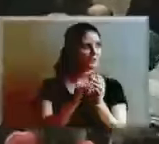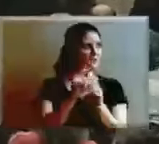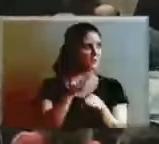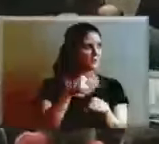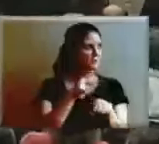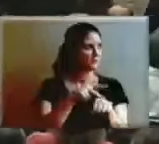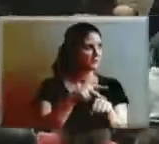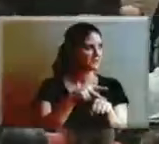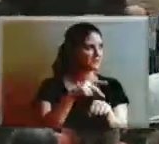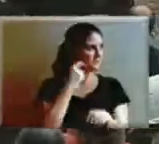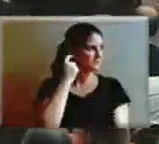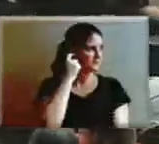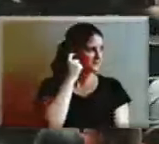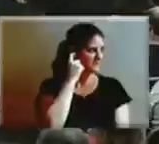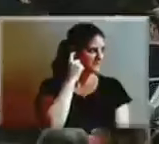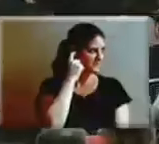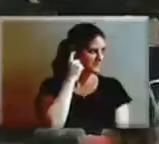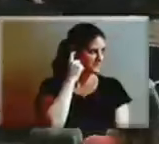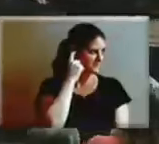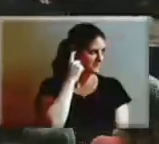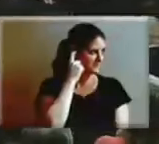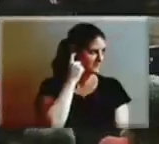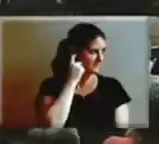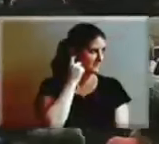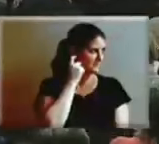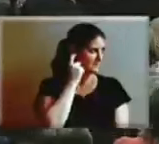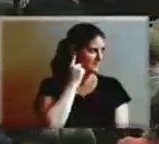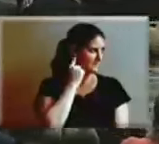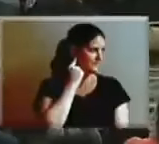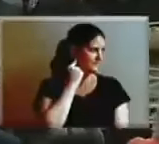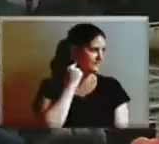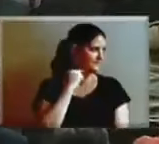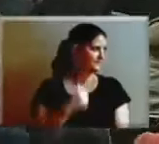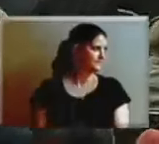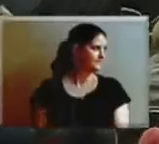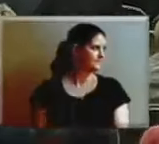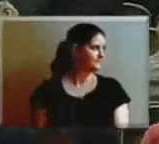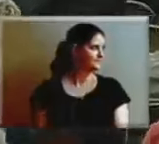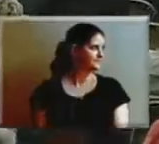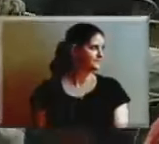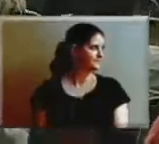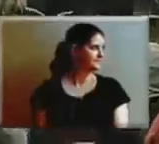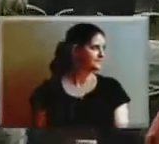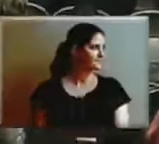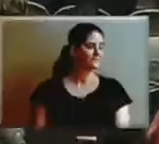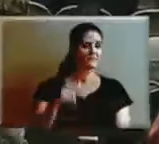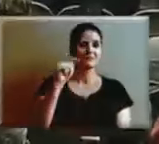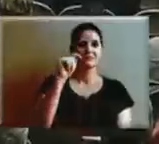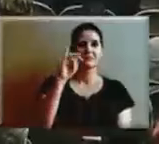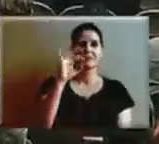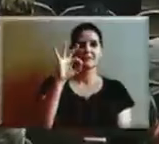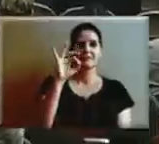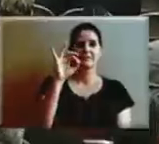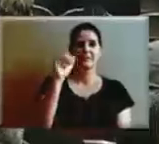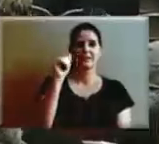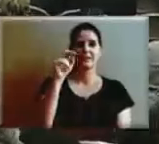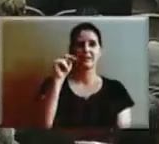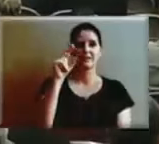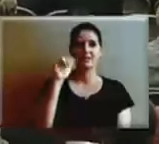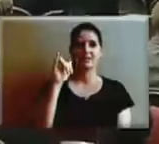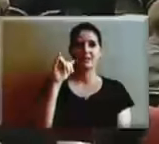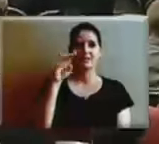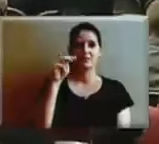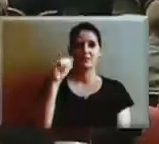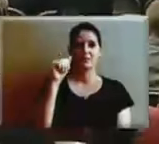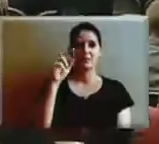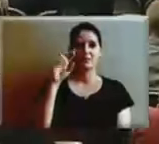District 6. Tiffany Marshall at Audubon Traditional